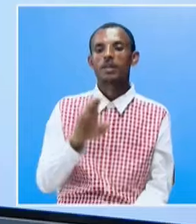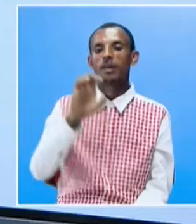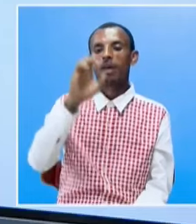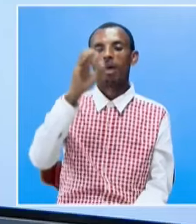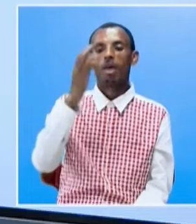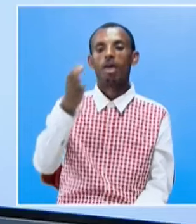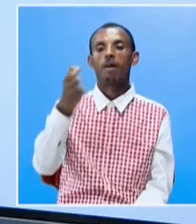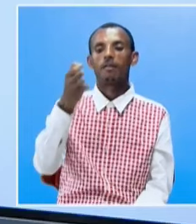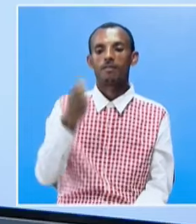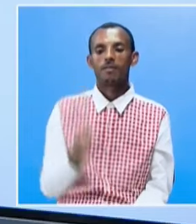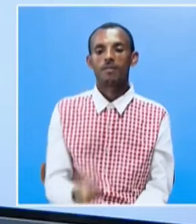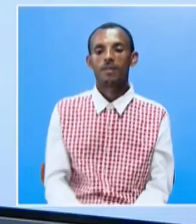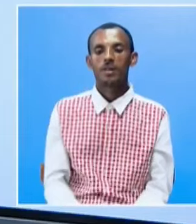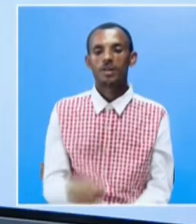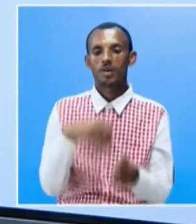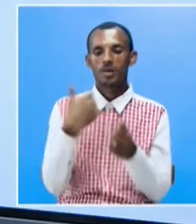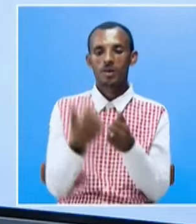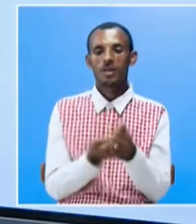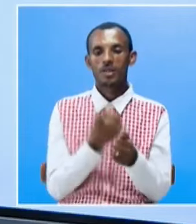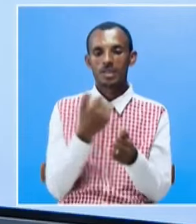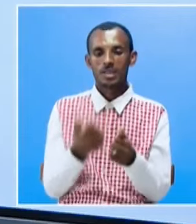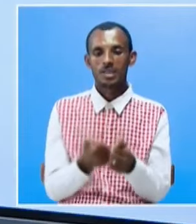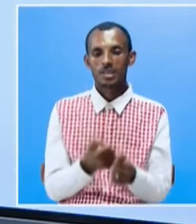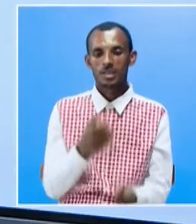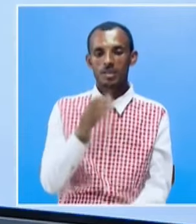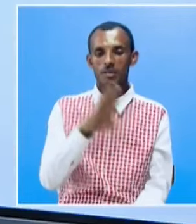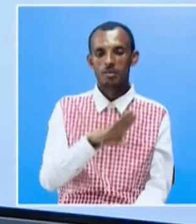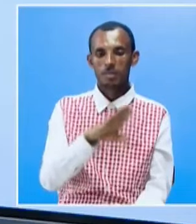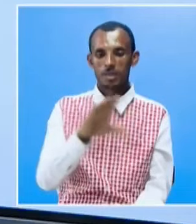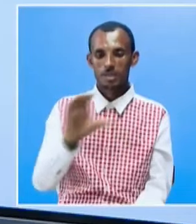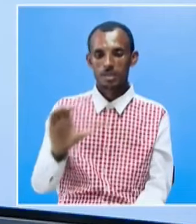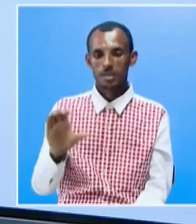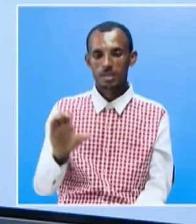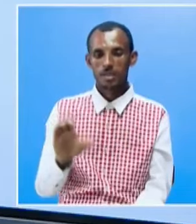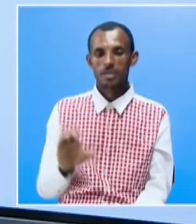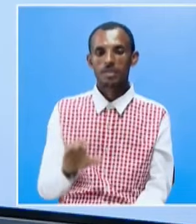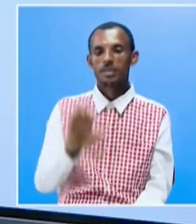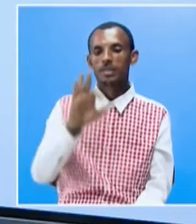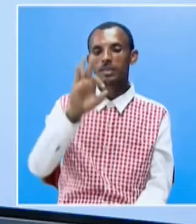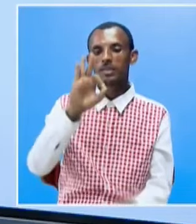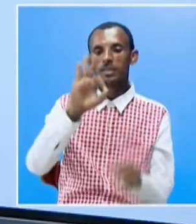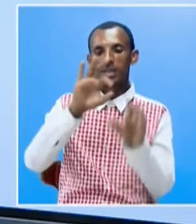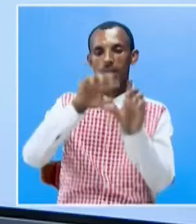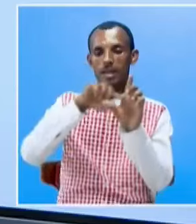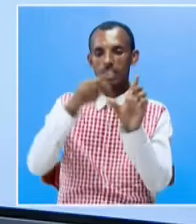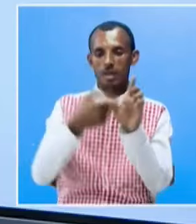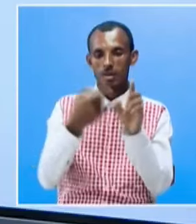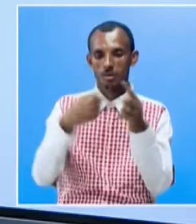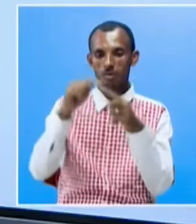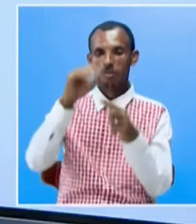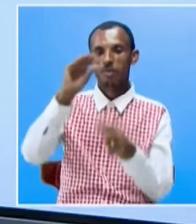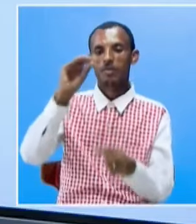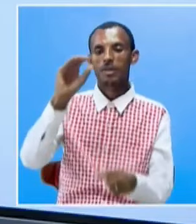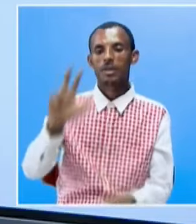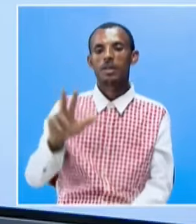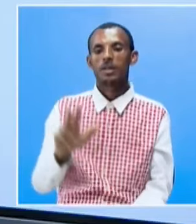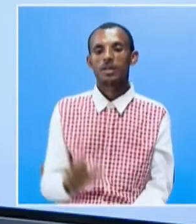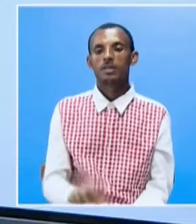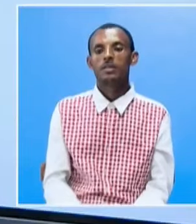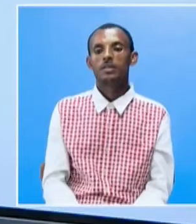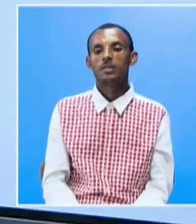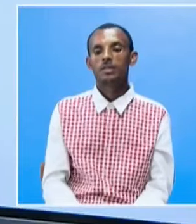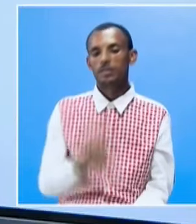EF. In what order? BC, from 90 degree to 53. So